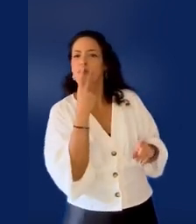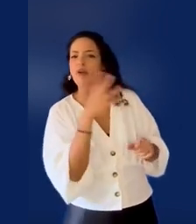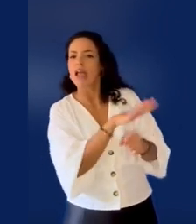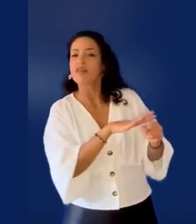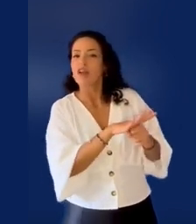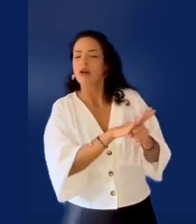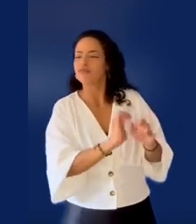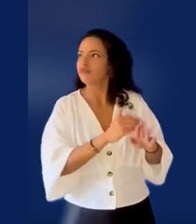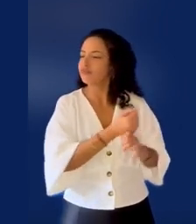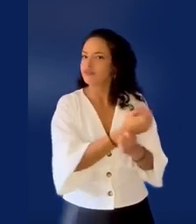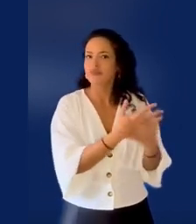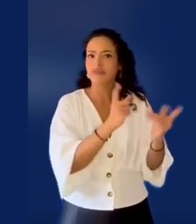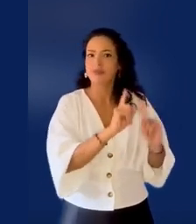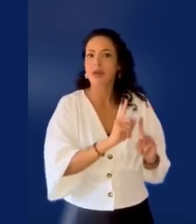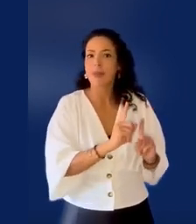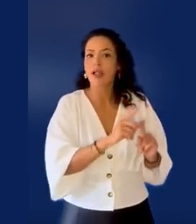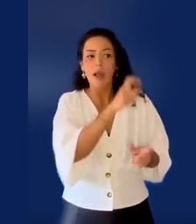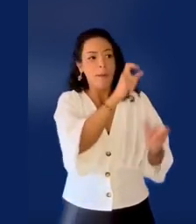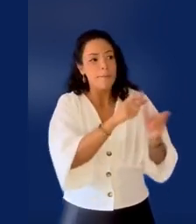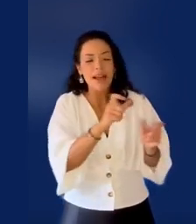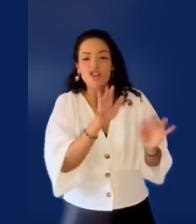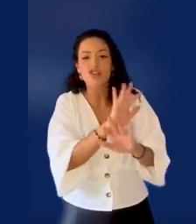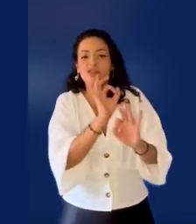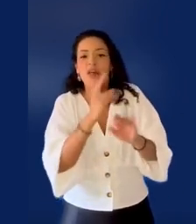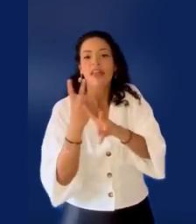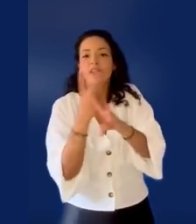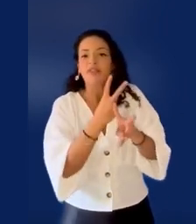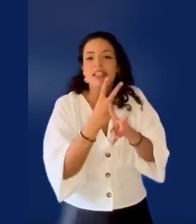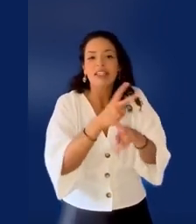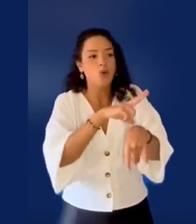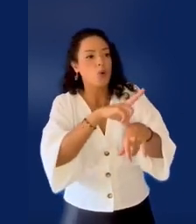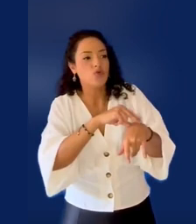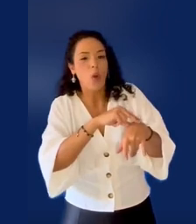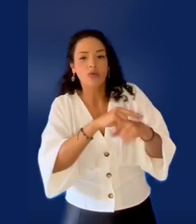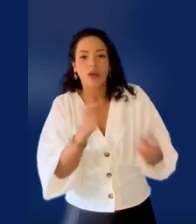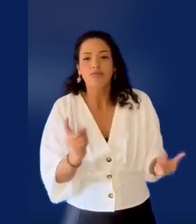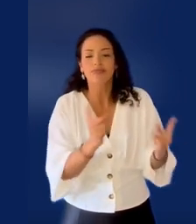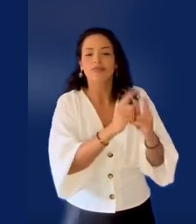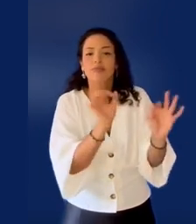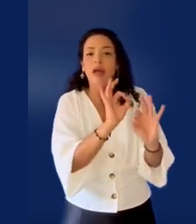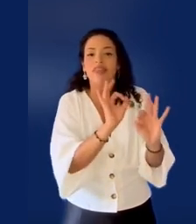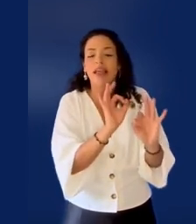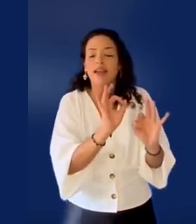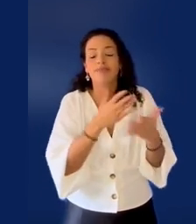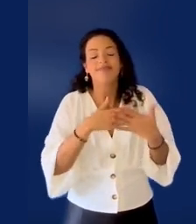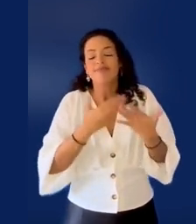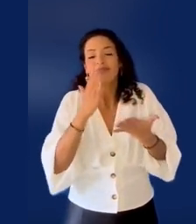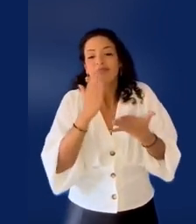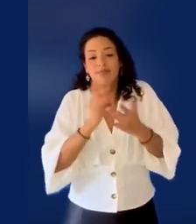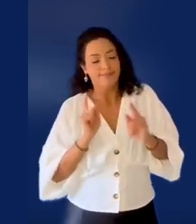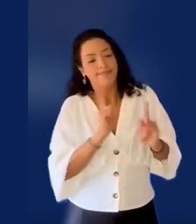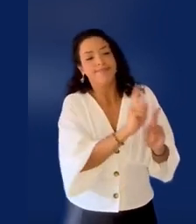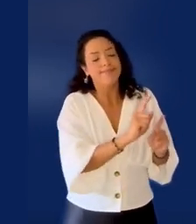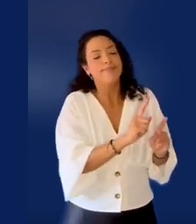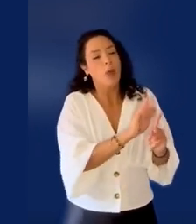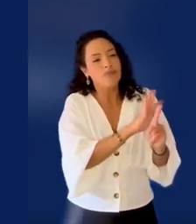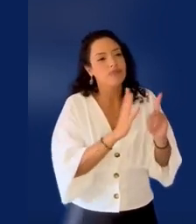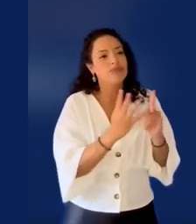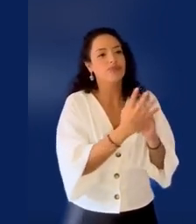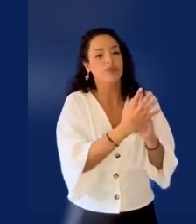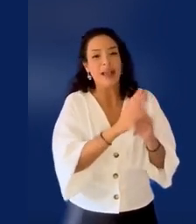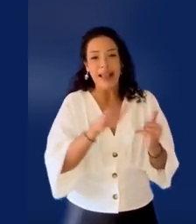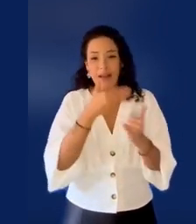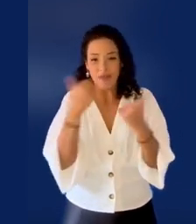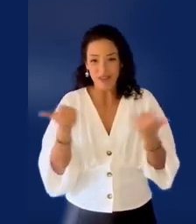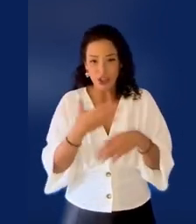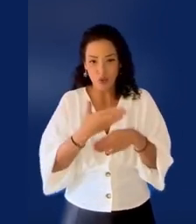spend their time there when they were not sleeping or being visited by relatives or doctors. At the end of every shift, my hair, clothes and skin were saturated with the smell